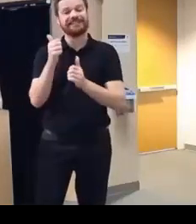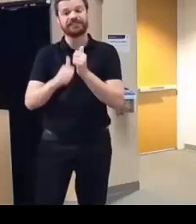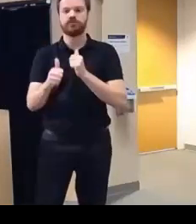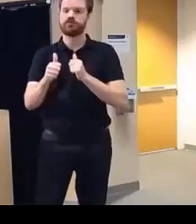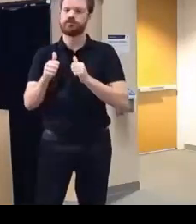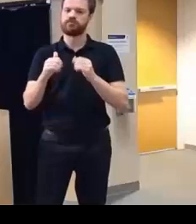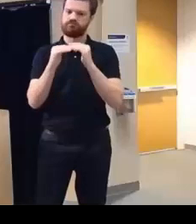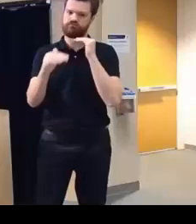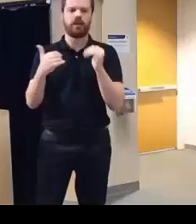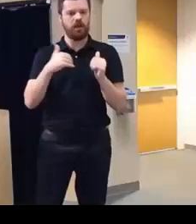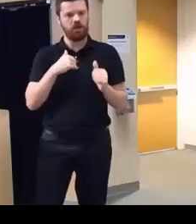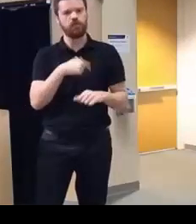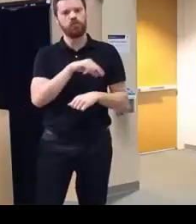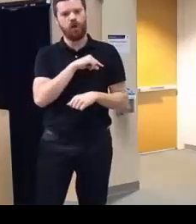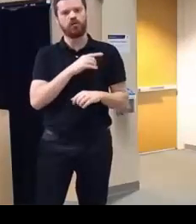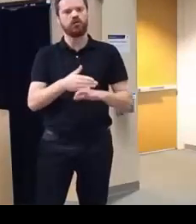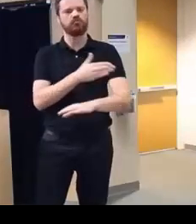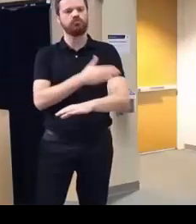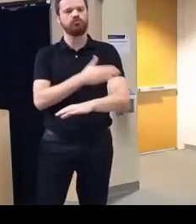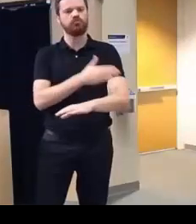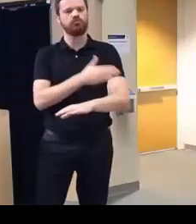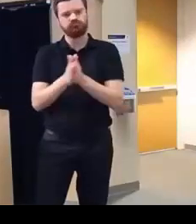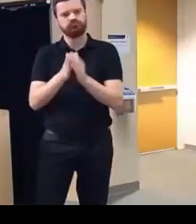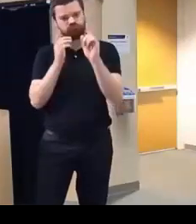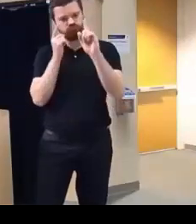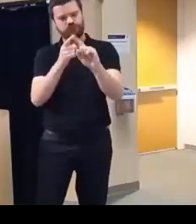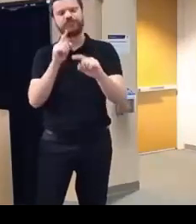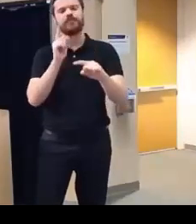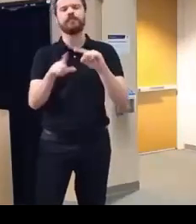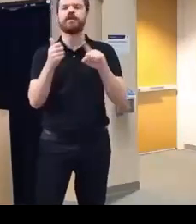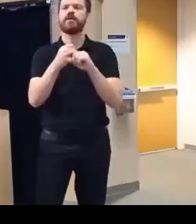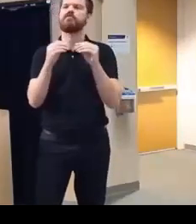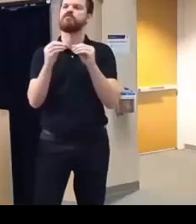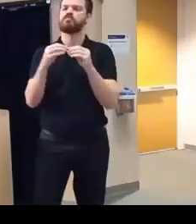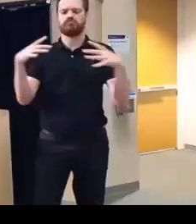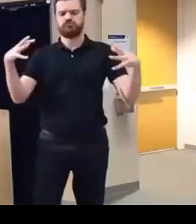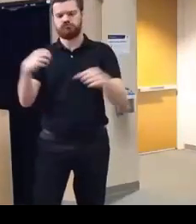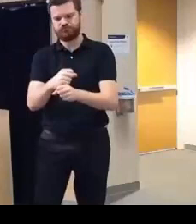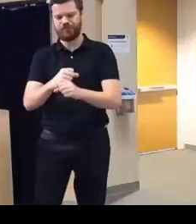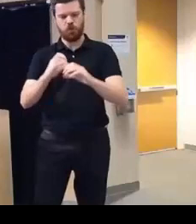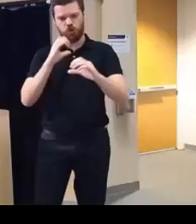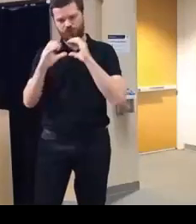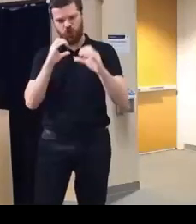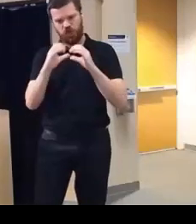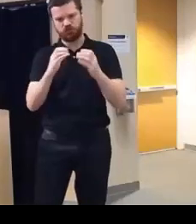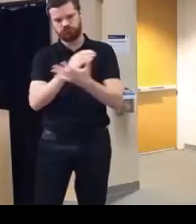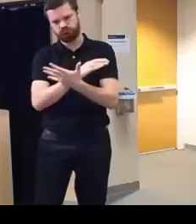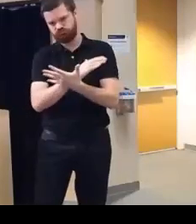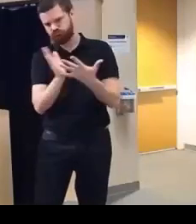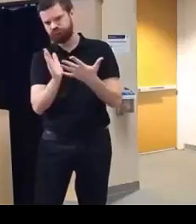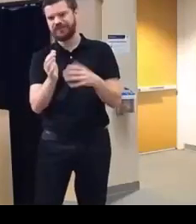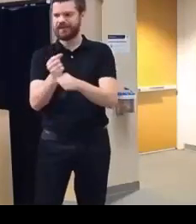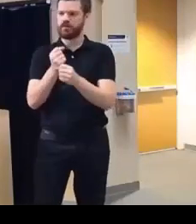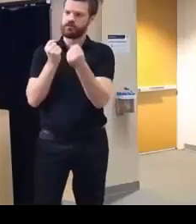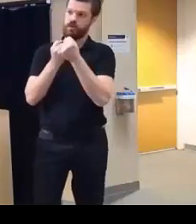quality improvement initiatives that happen all the time, but this was sort of a consolidated way of communicating across units and getting support from